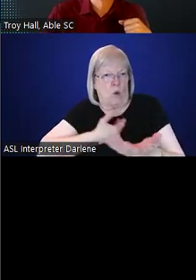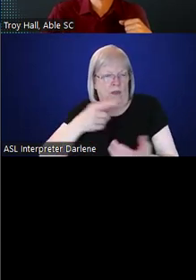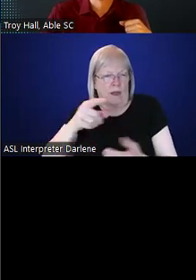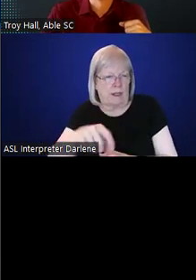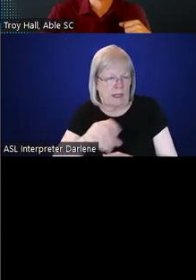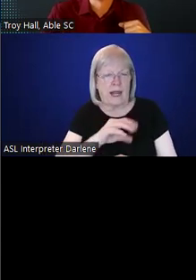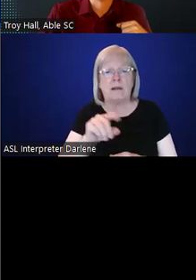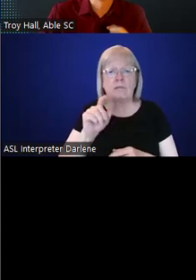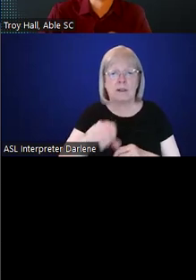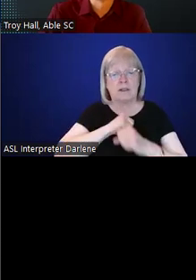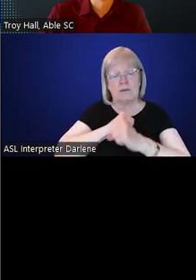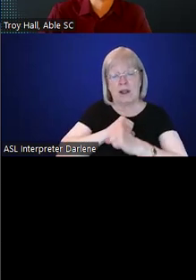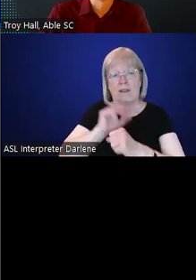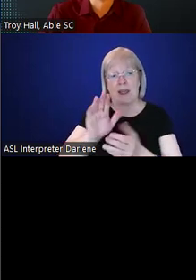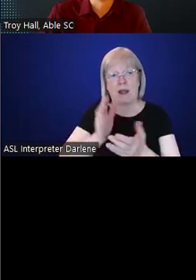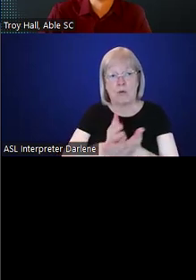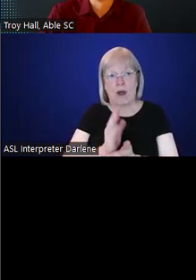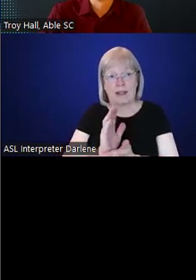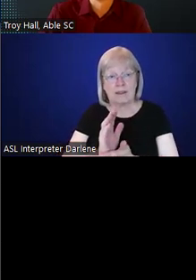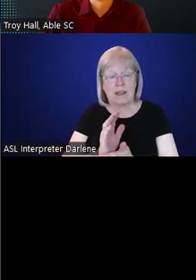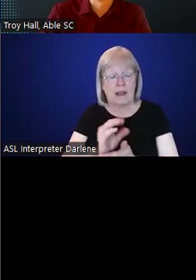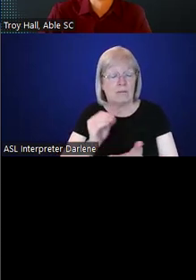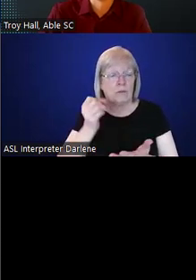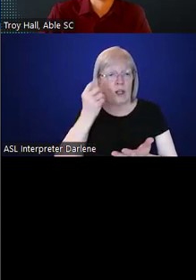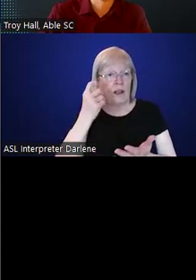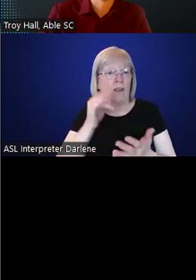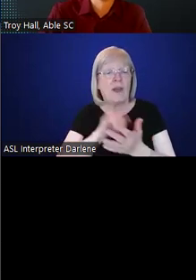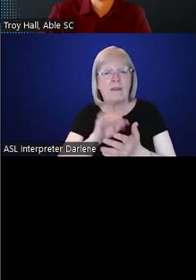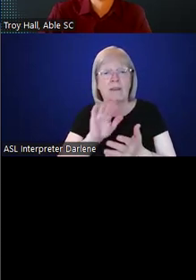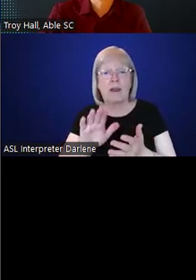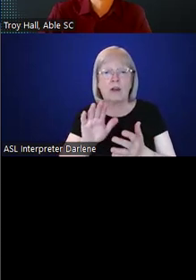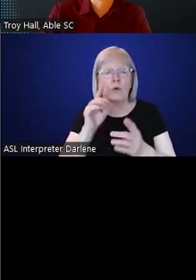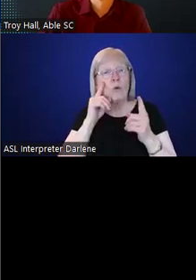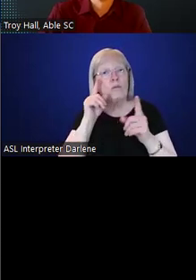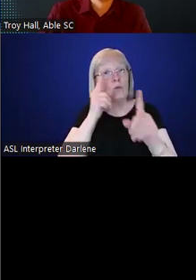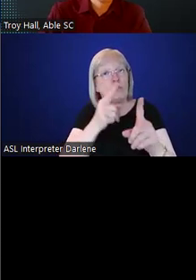rights, and know that their aspirations are worth sharing and attaining.